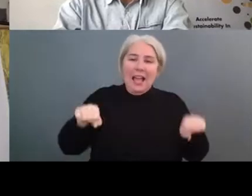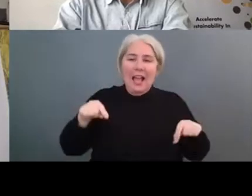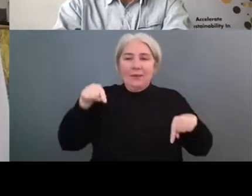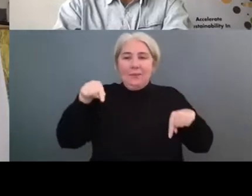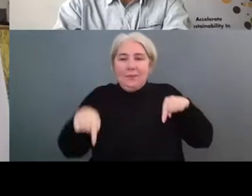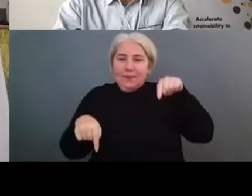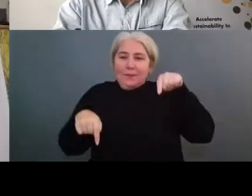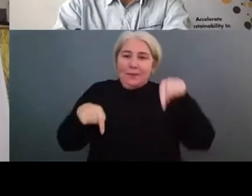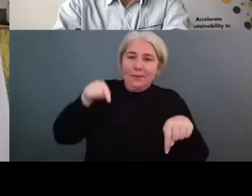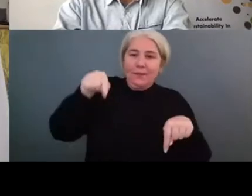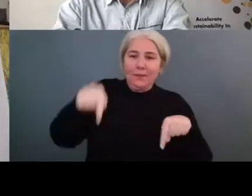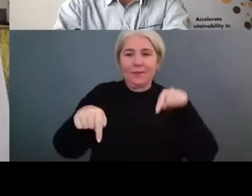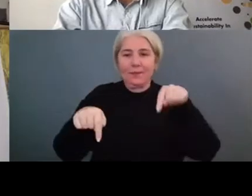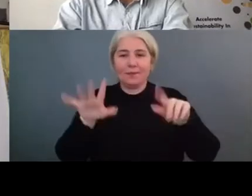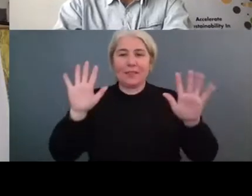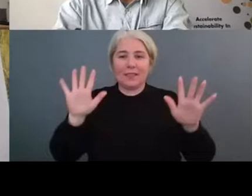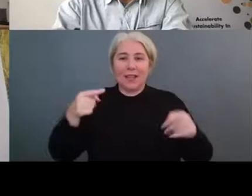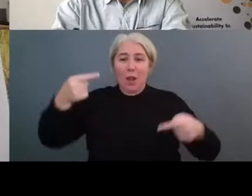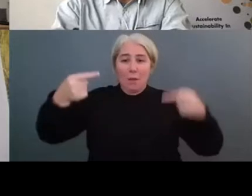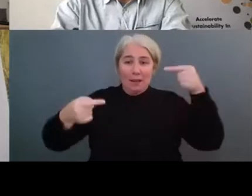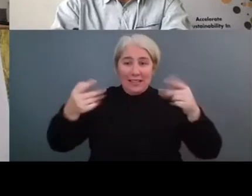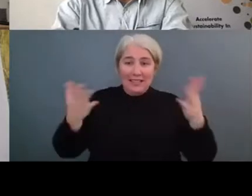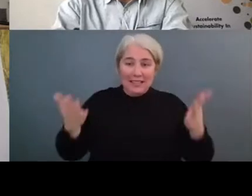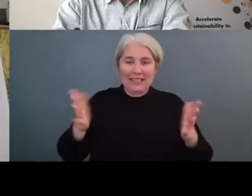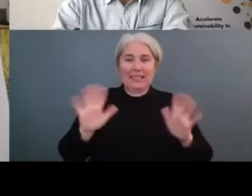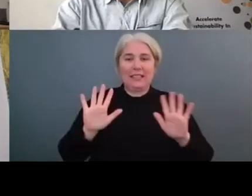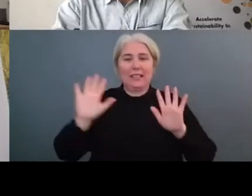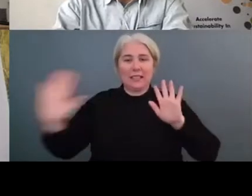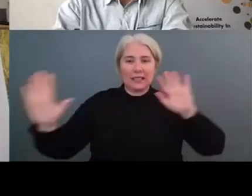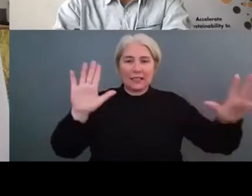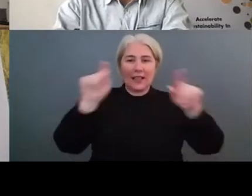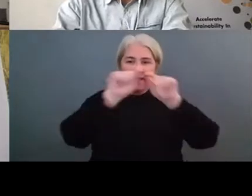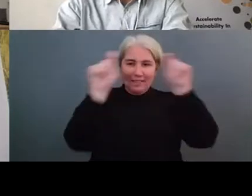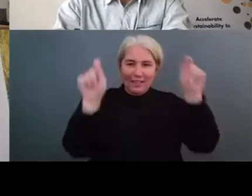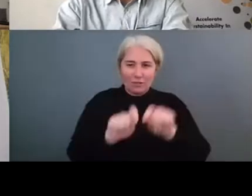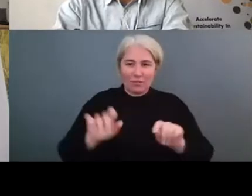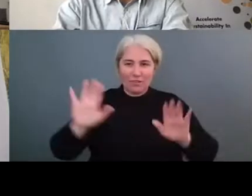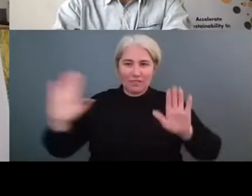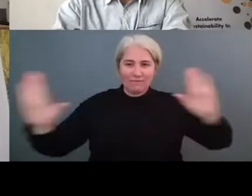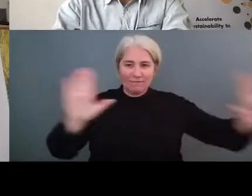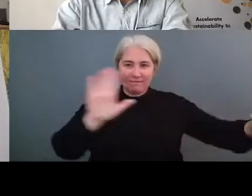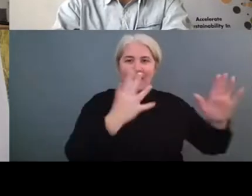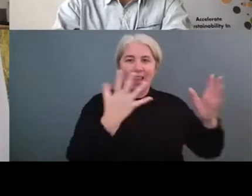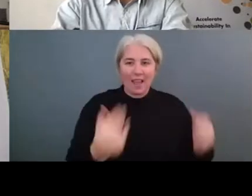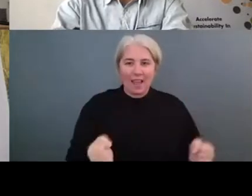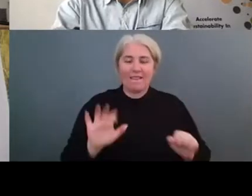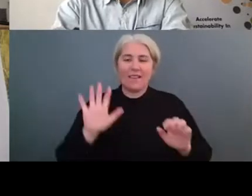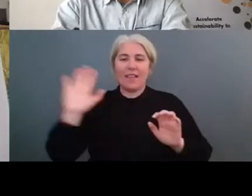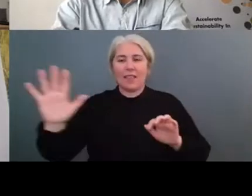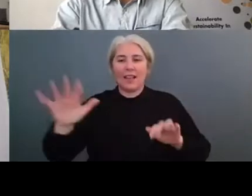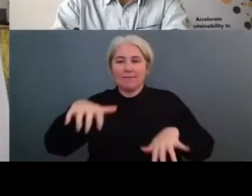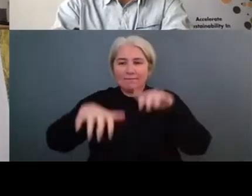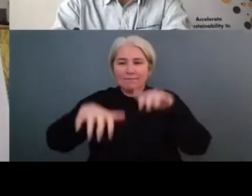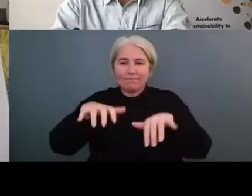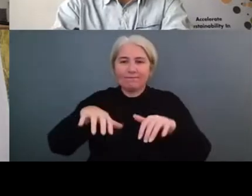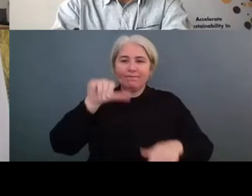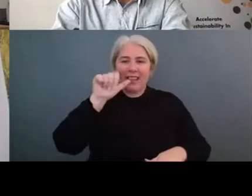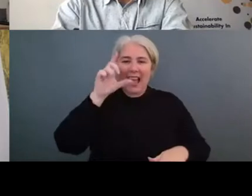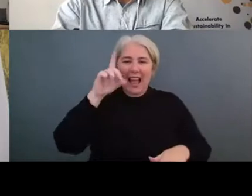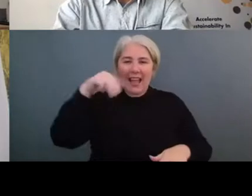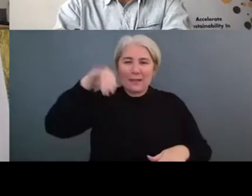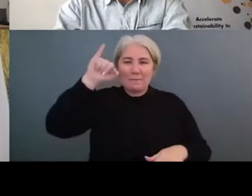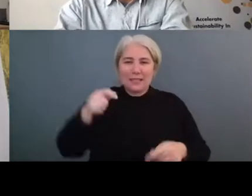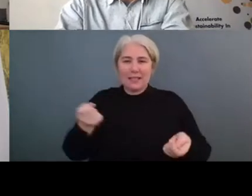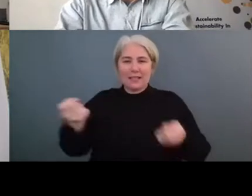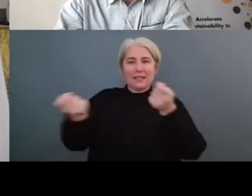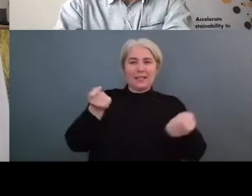in sport events, in federations, and there's the administrative side. And there's so many moving parts in the political